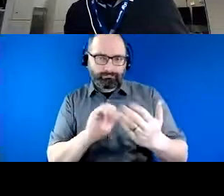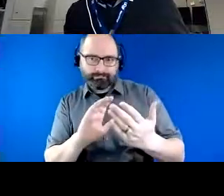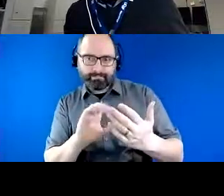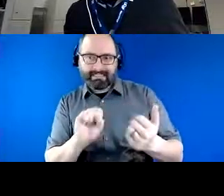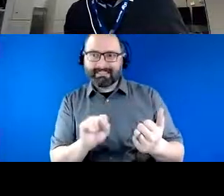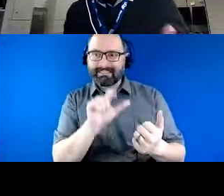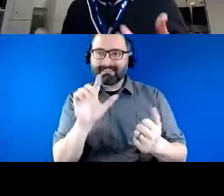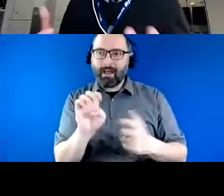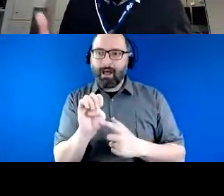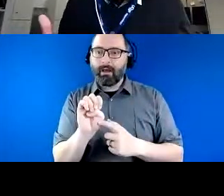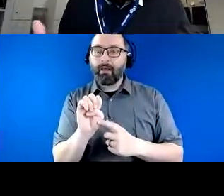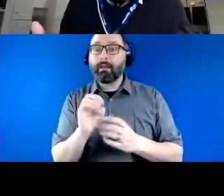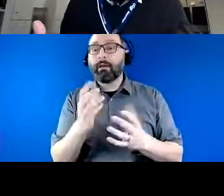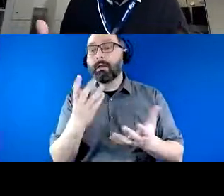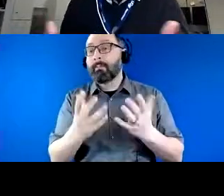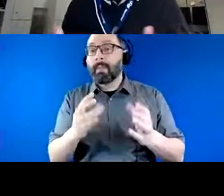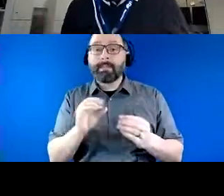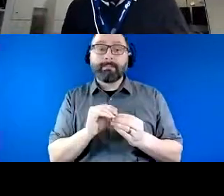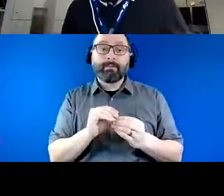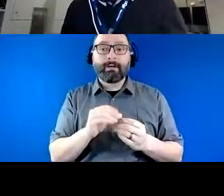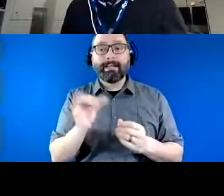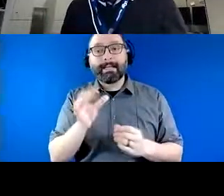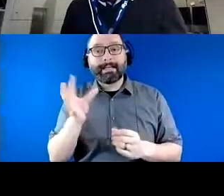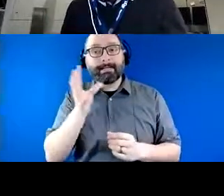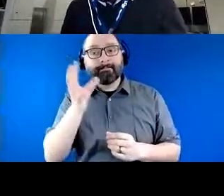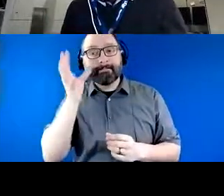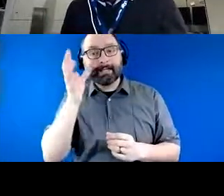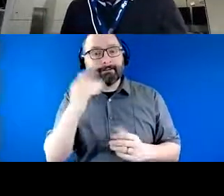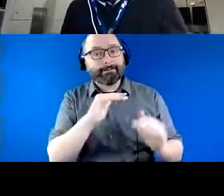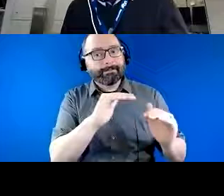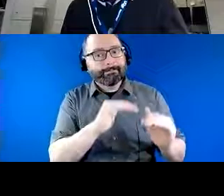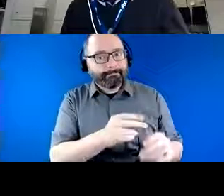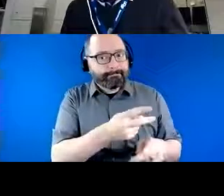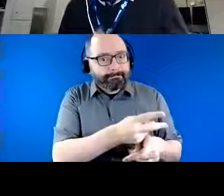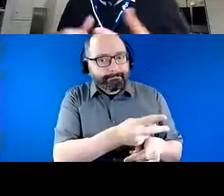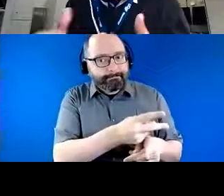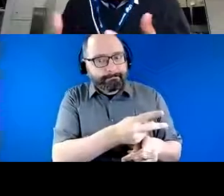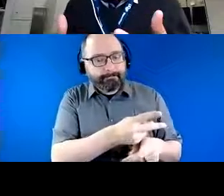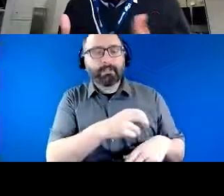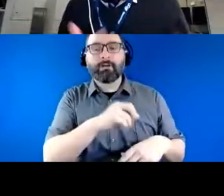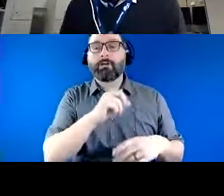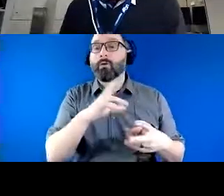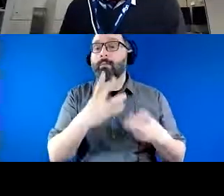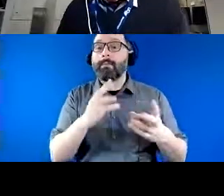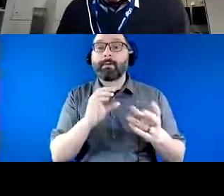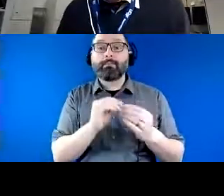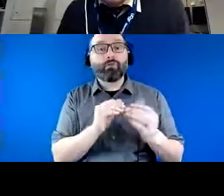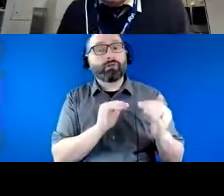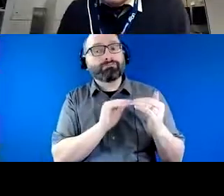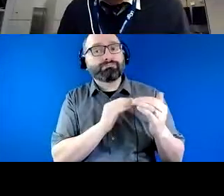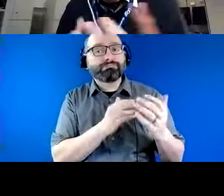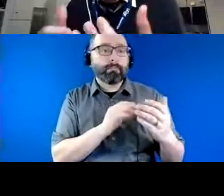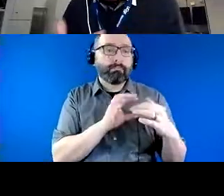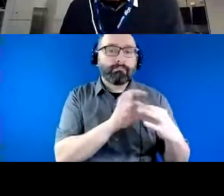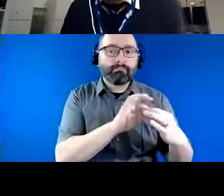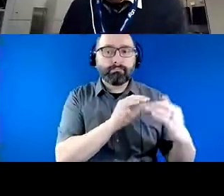a paternalistic way, maybe sometimes in a more affectionate way, type of a